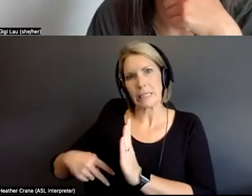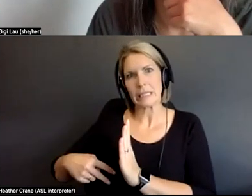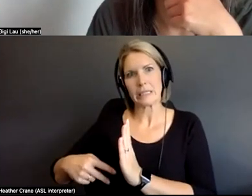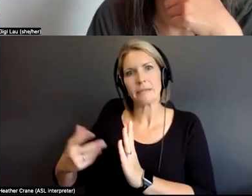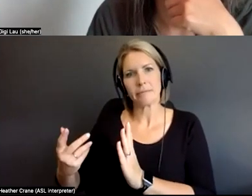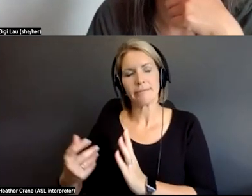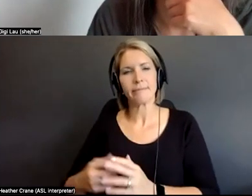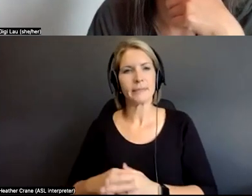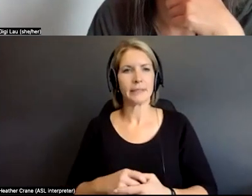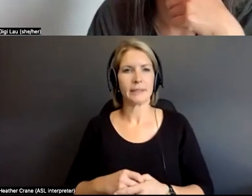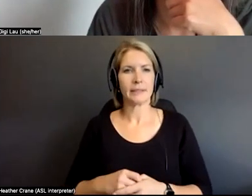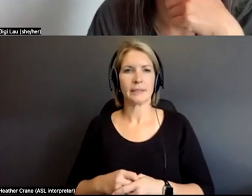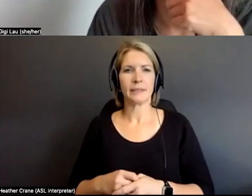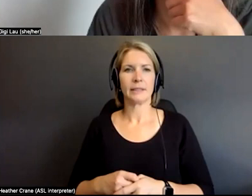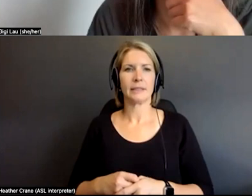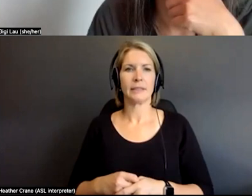But yeah, in terms of